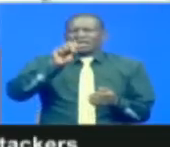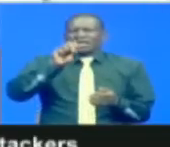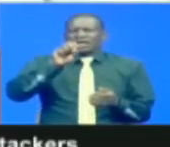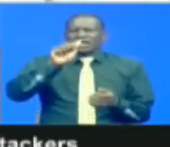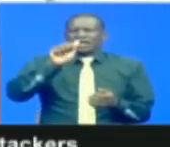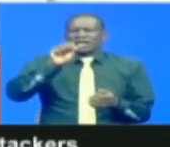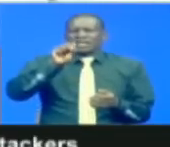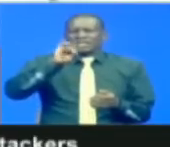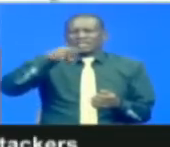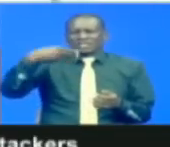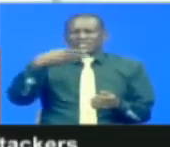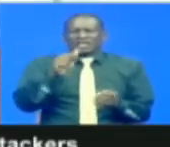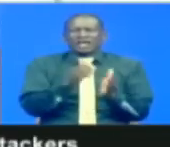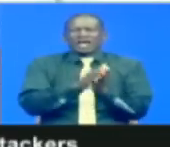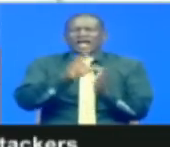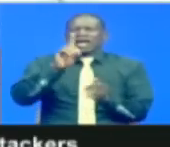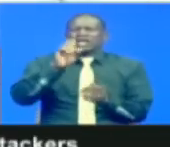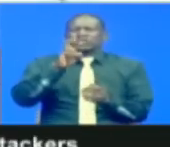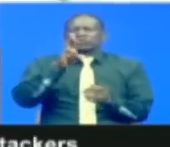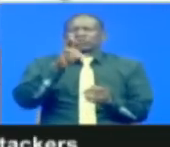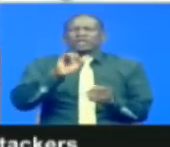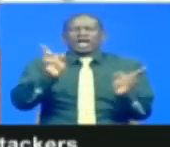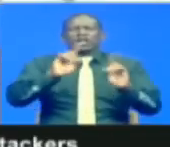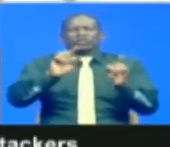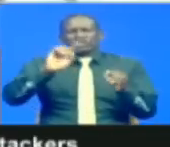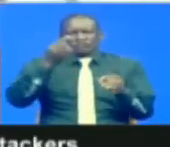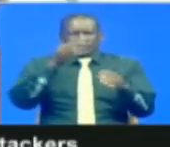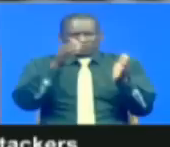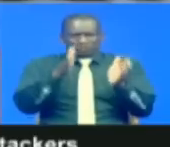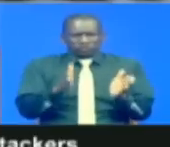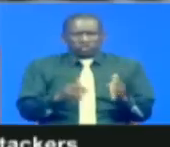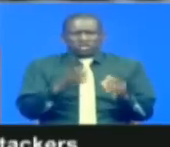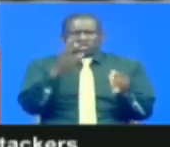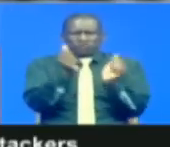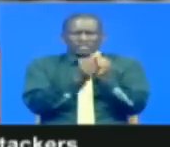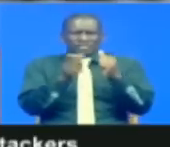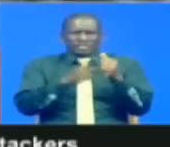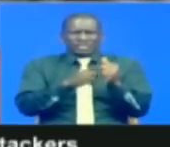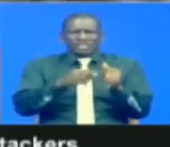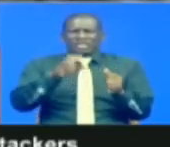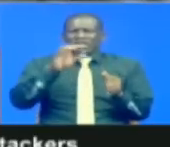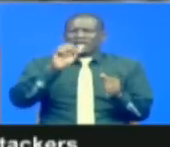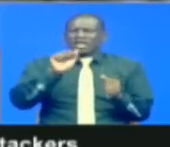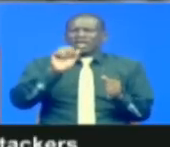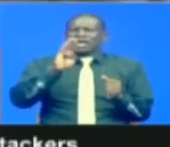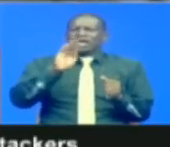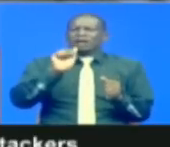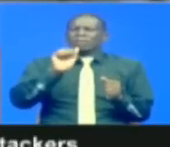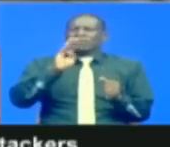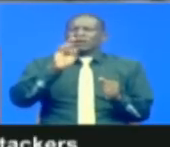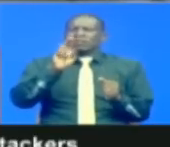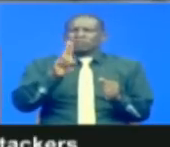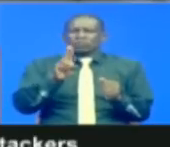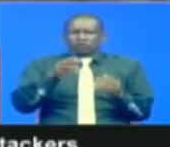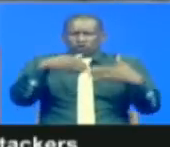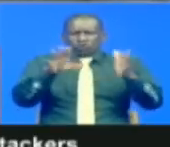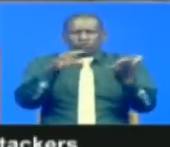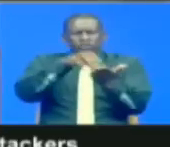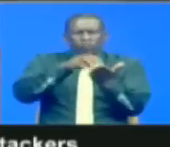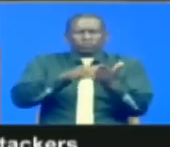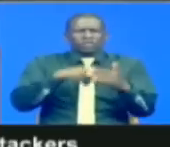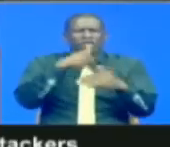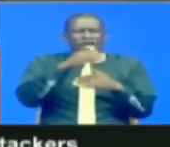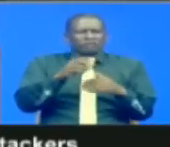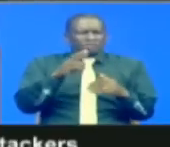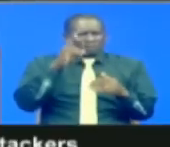party. In 2016, then Budalangi Member of Parliament and ODM Secretary General Ababu Namwamba lost the position after facing allegations